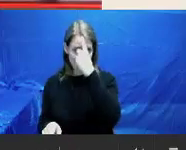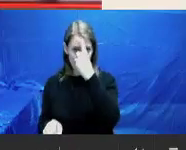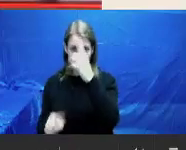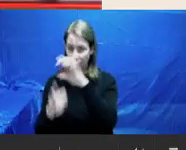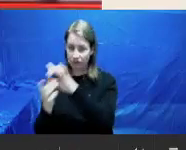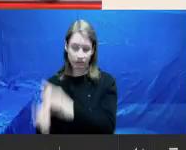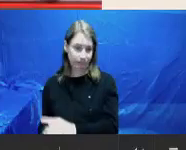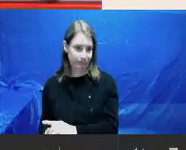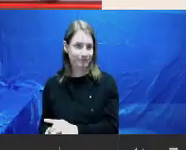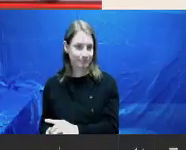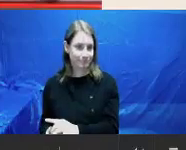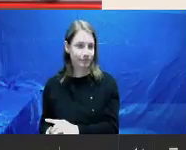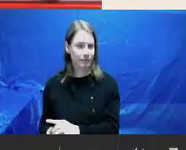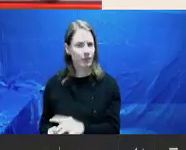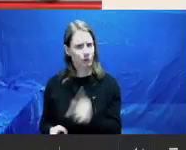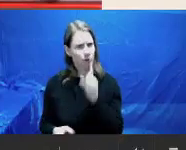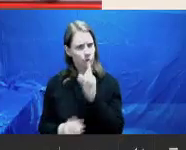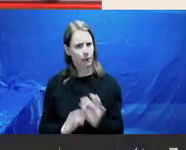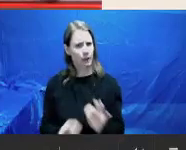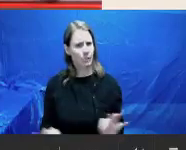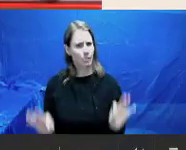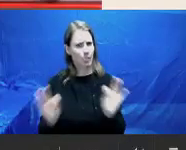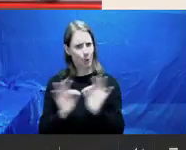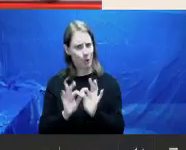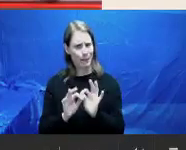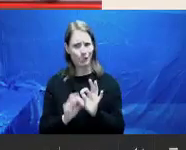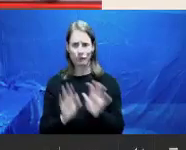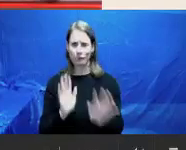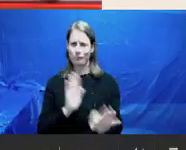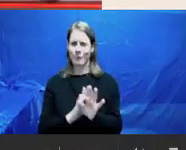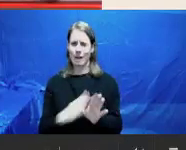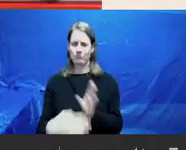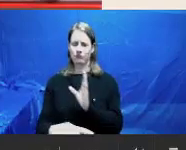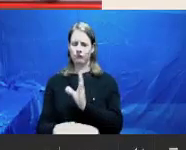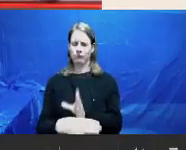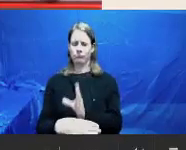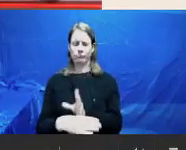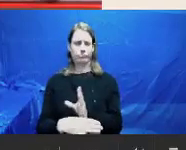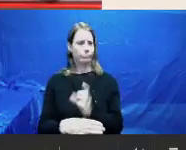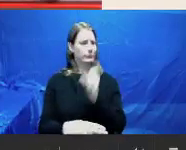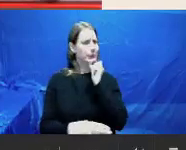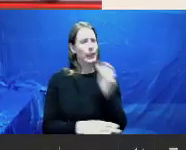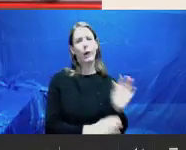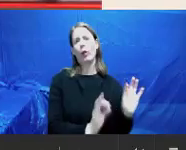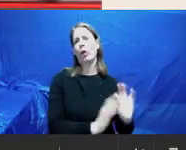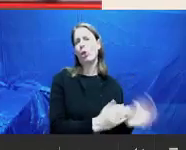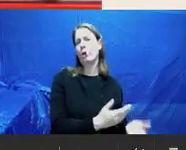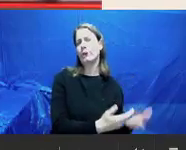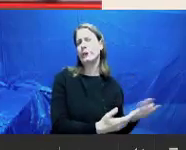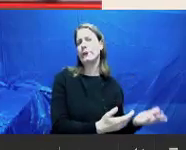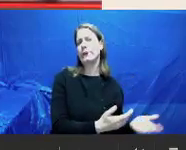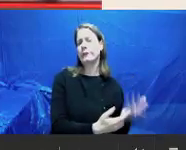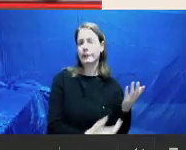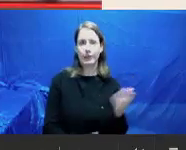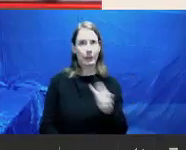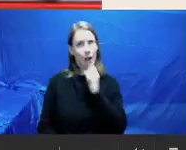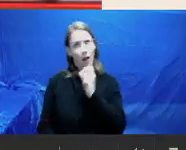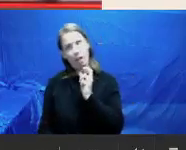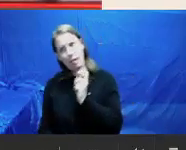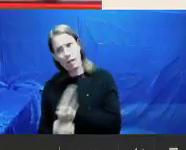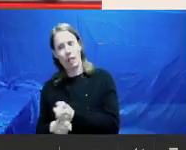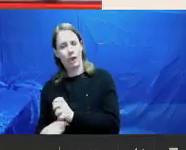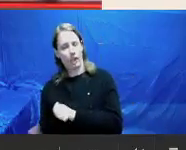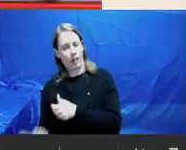I call it the three bears approach. Not too easy, not too hard, just right. But we want to make sure that as we're finding that just right kind of